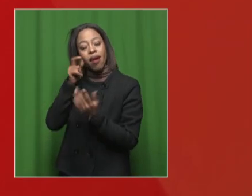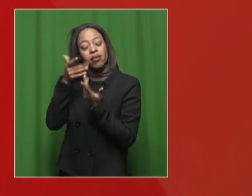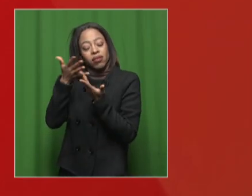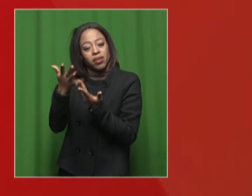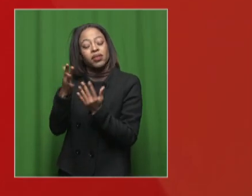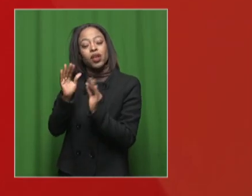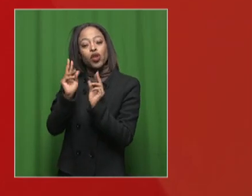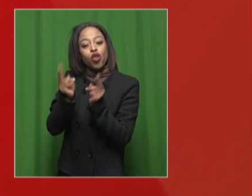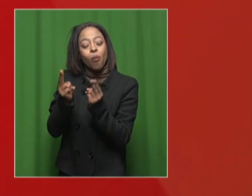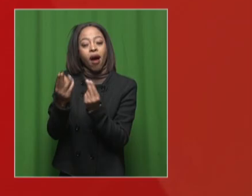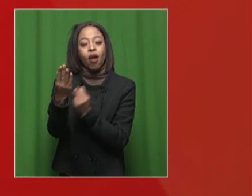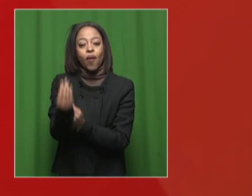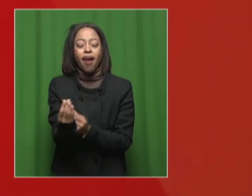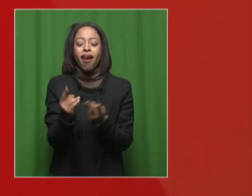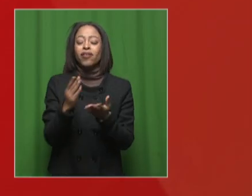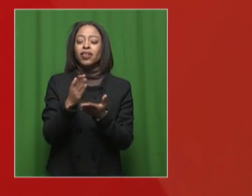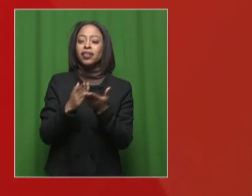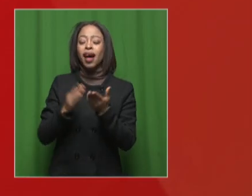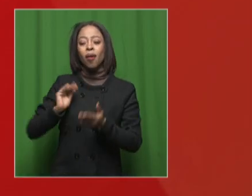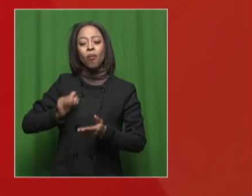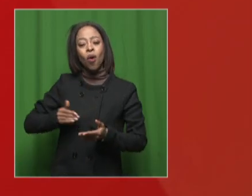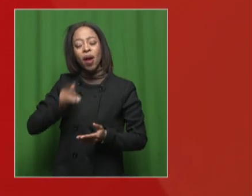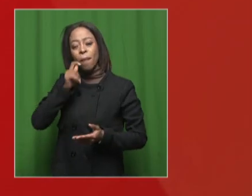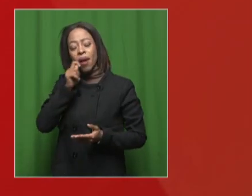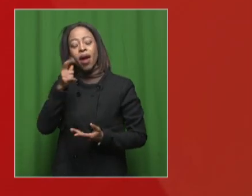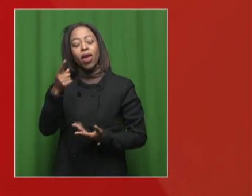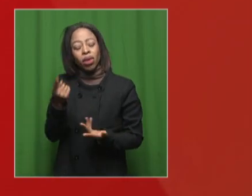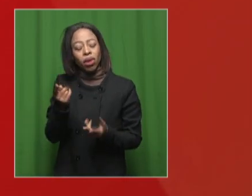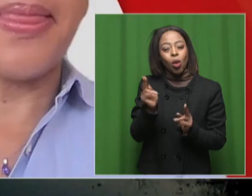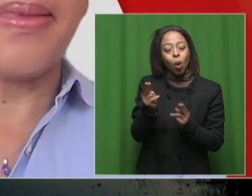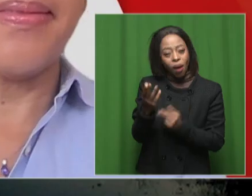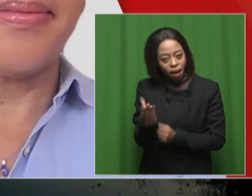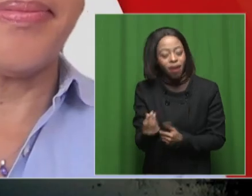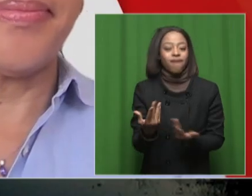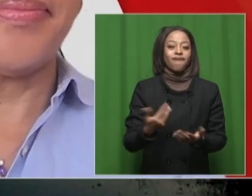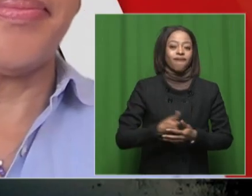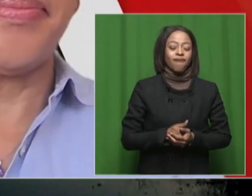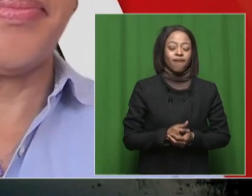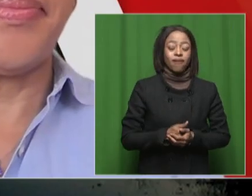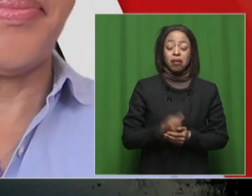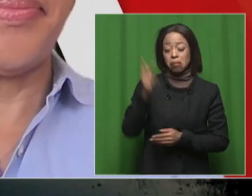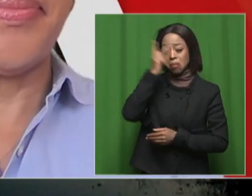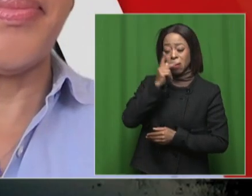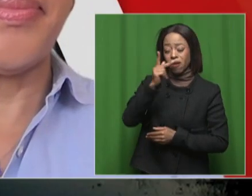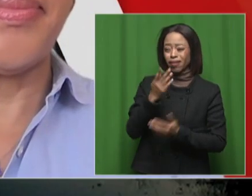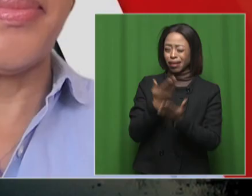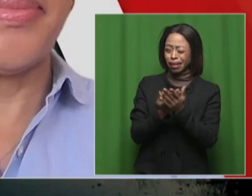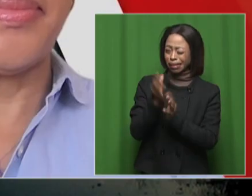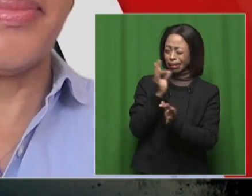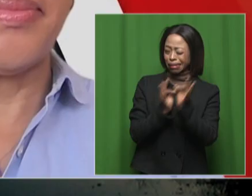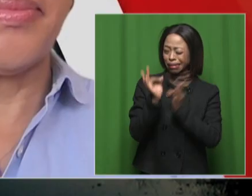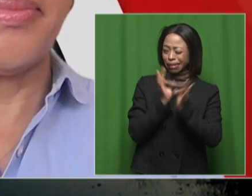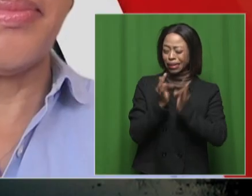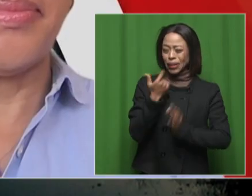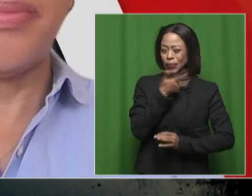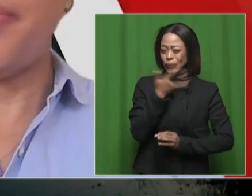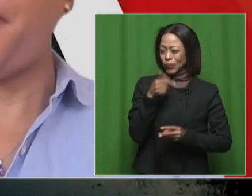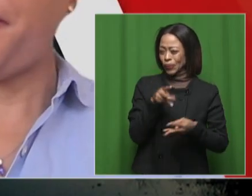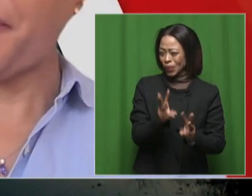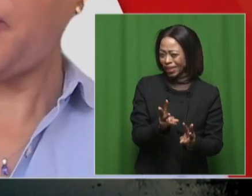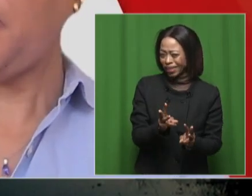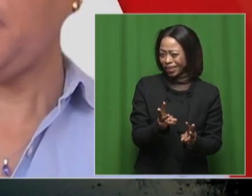ethnicities, and certain gender predilections. Professor Dlova, if we could just break that down in terms of the